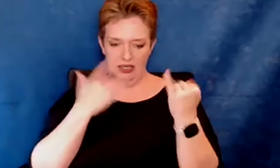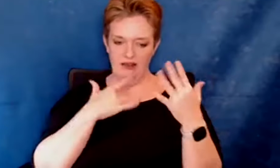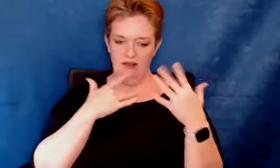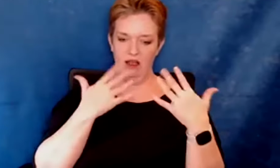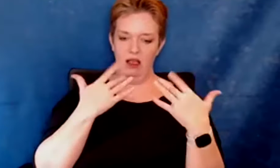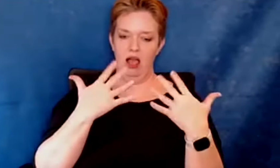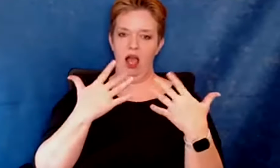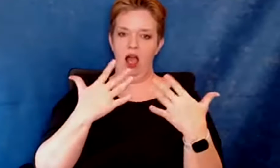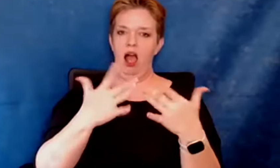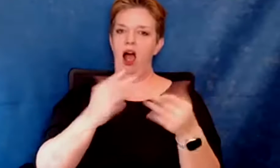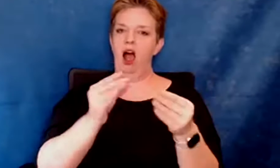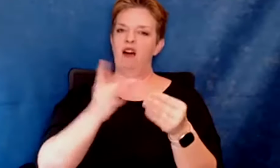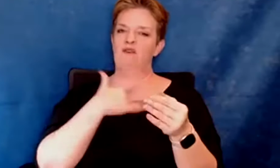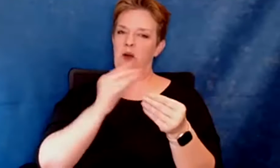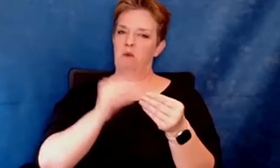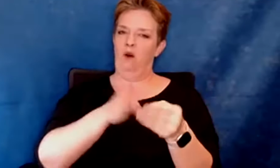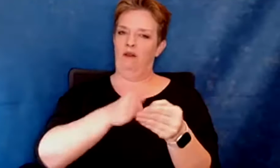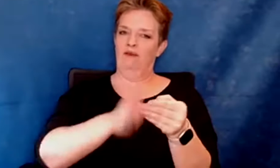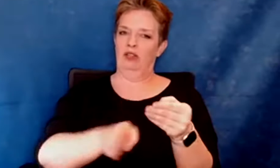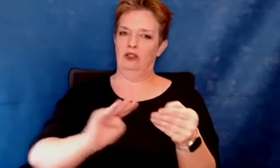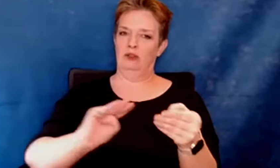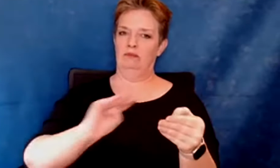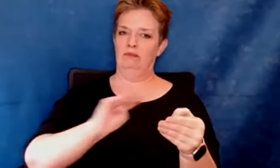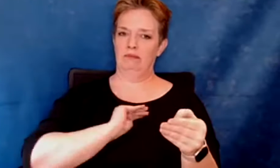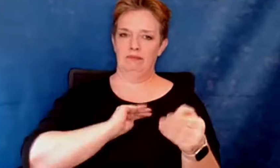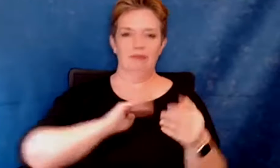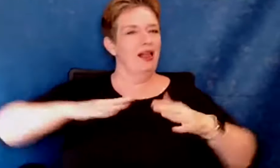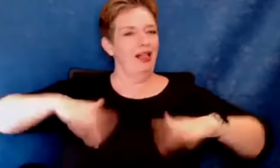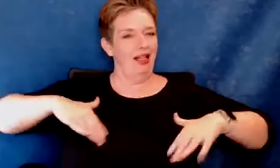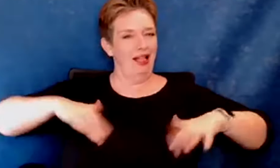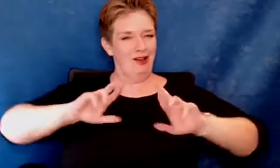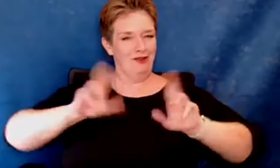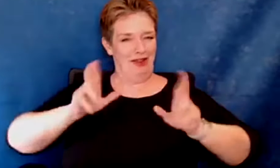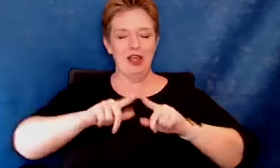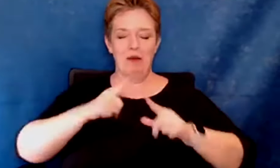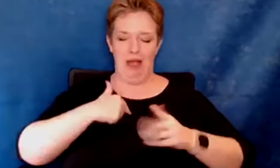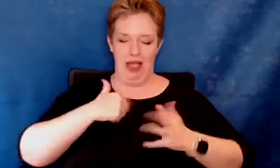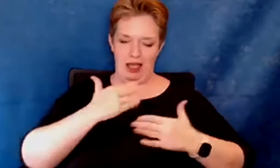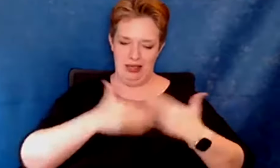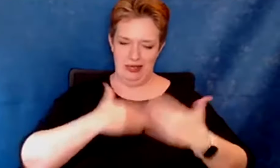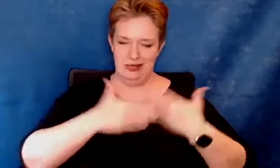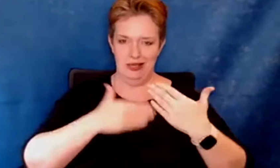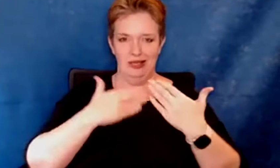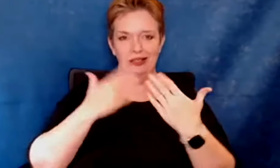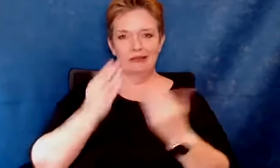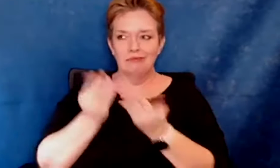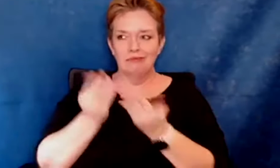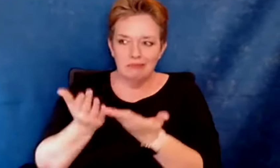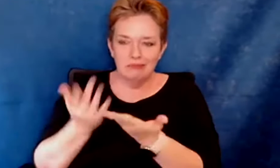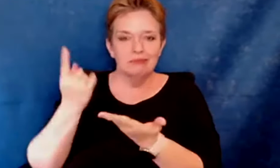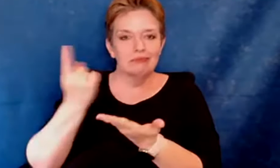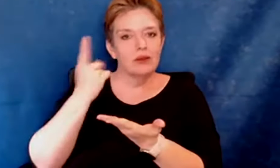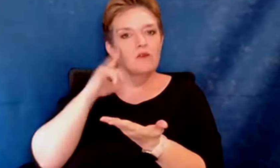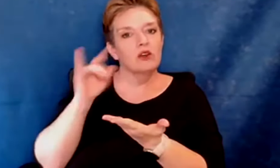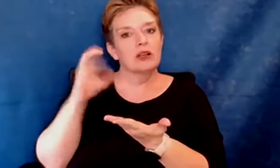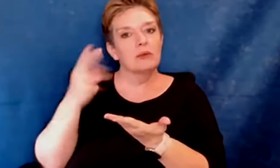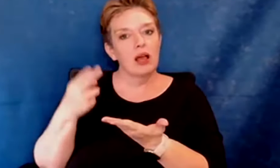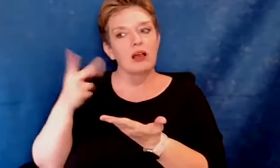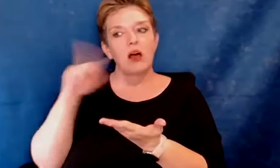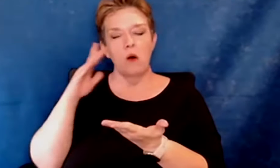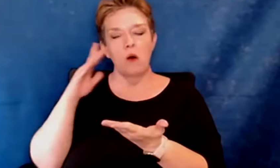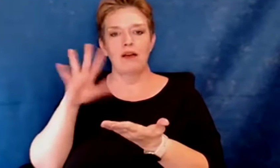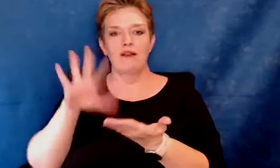a finished product that I can present to the James Castle House and find something that will be a good